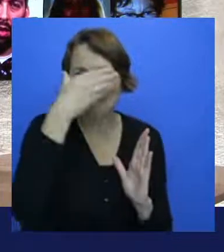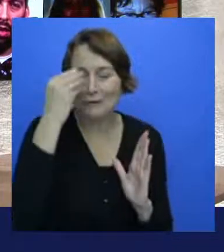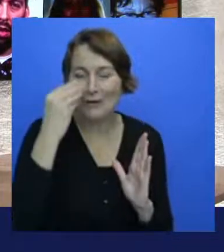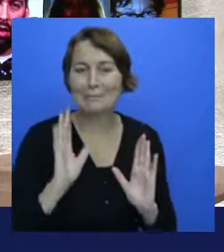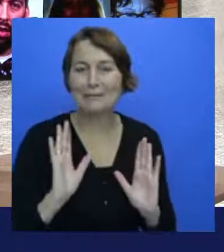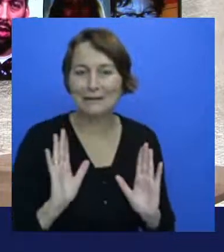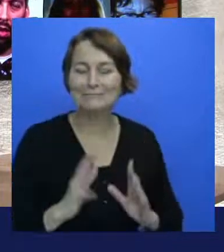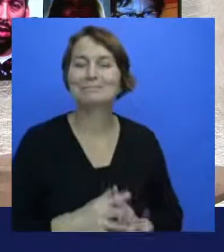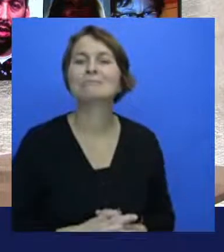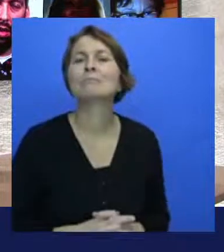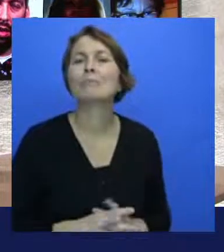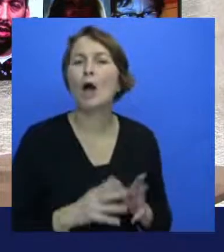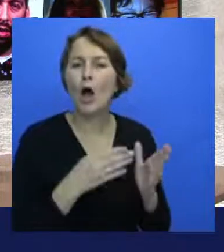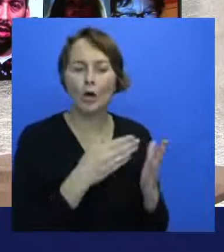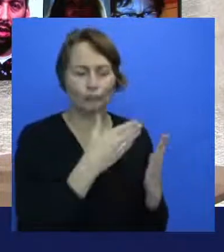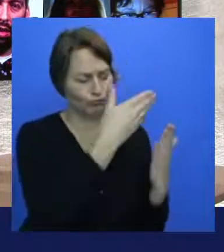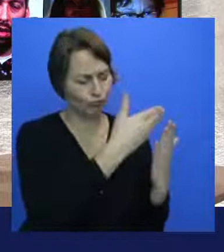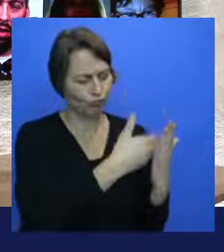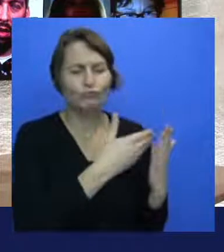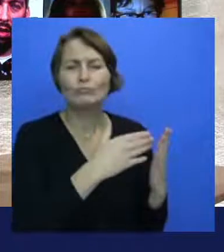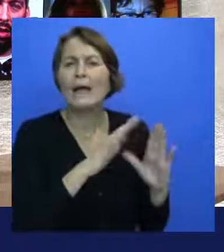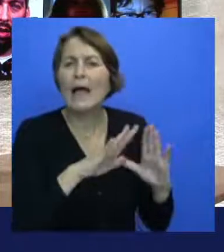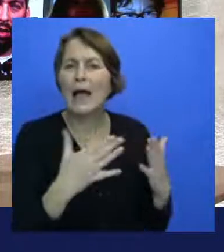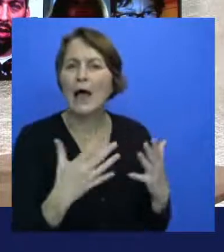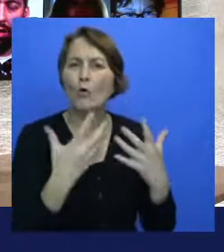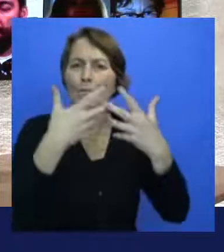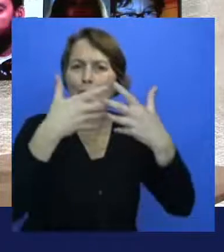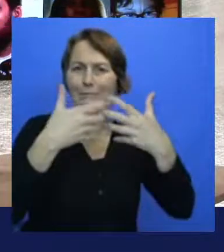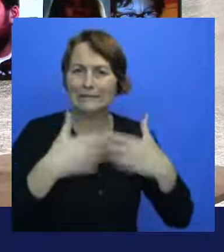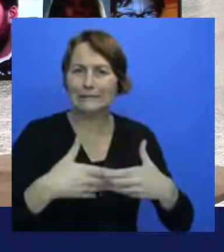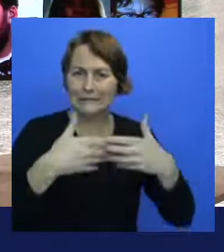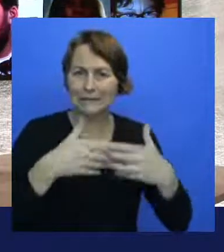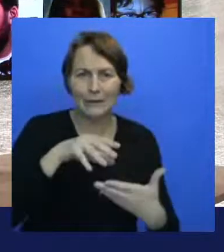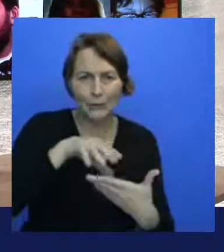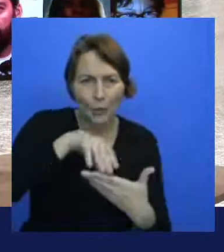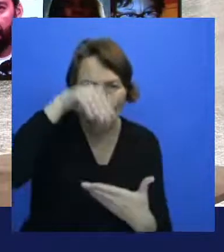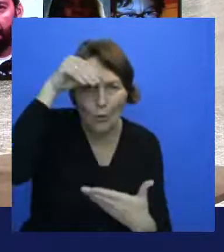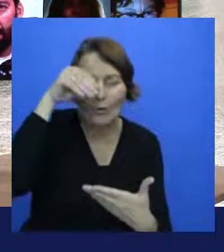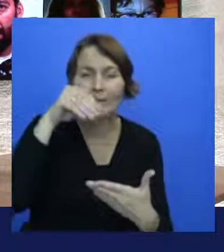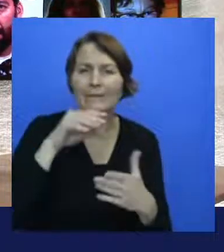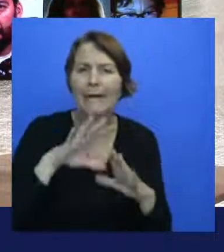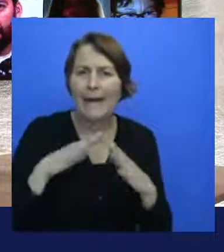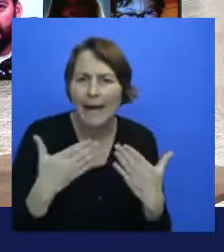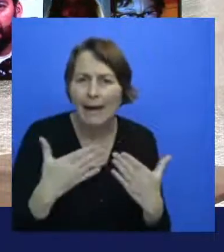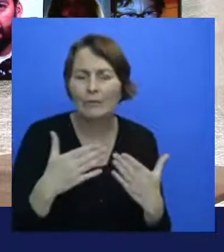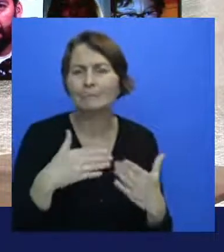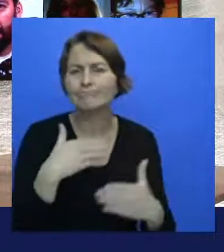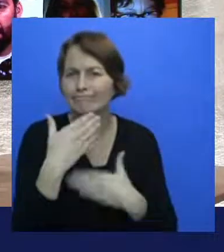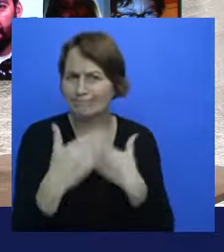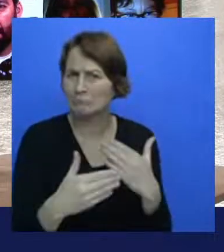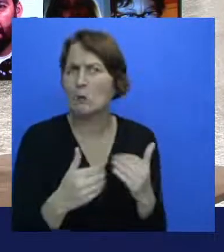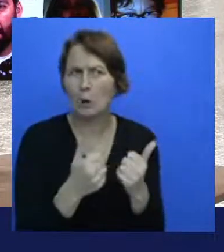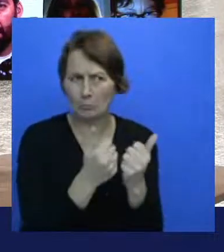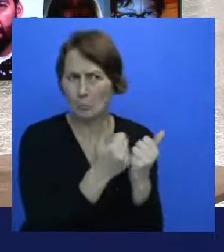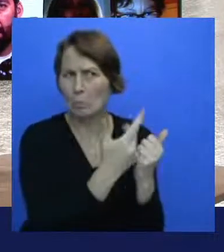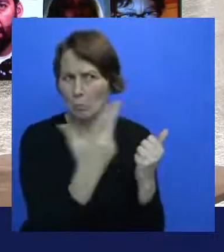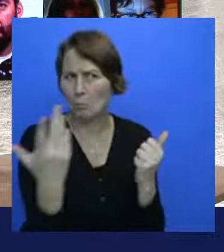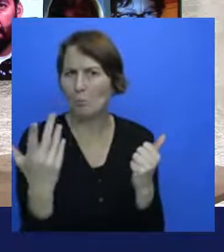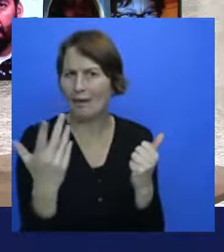general understanding of machine learning and deep learning. But I think there are lots of good online